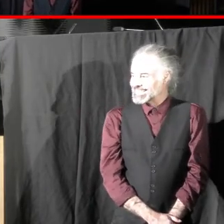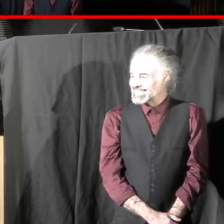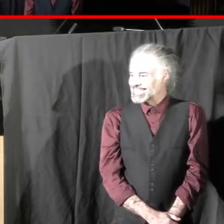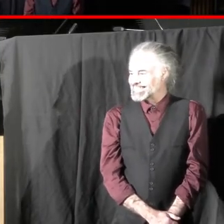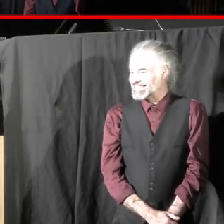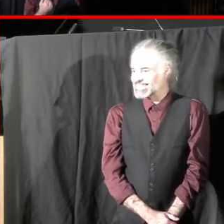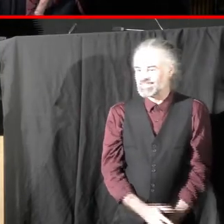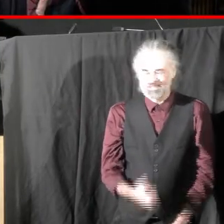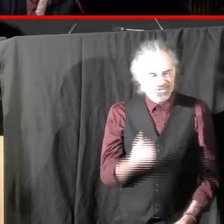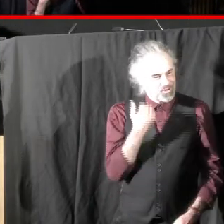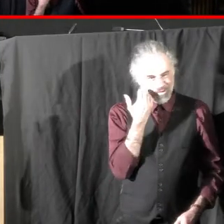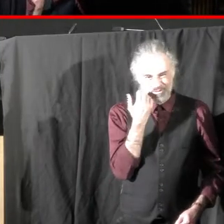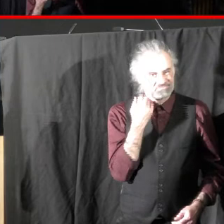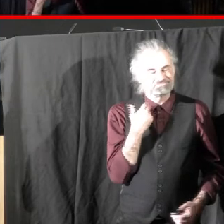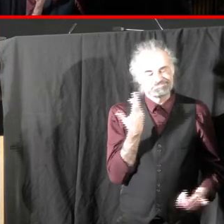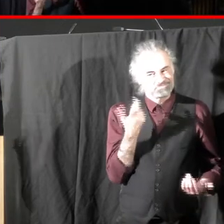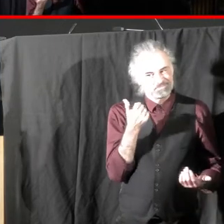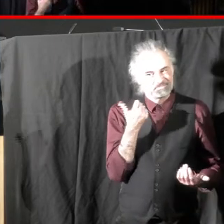Always going to happen.